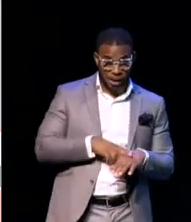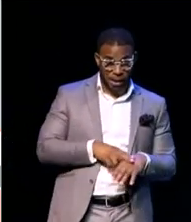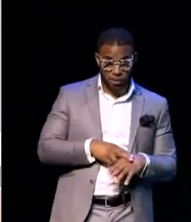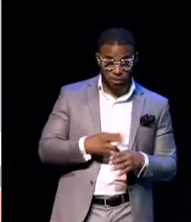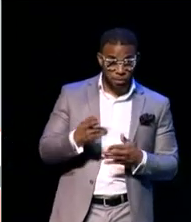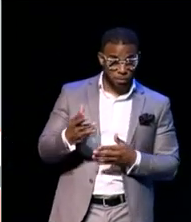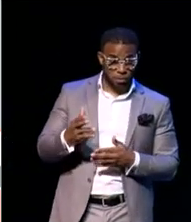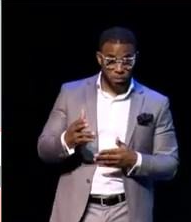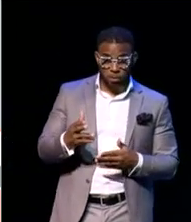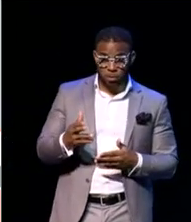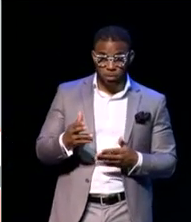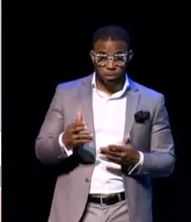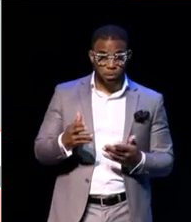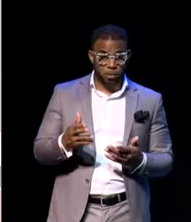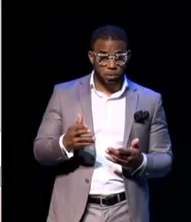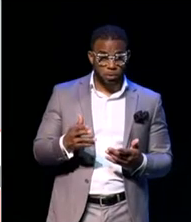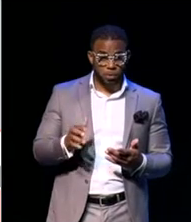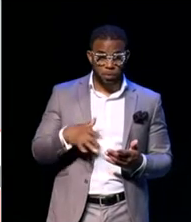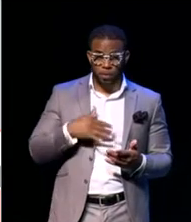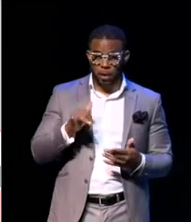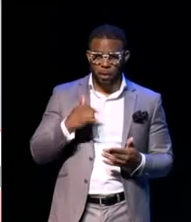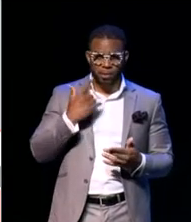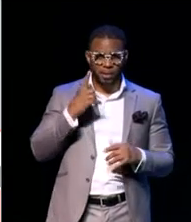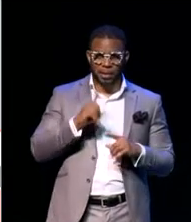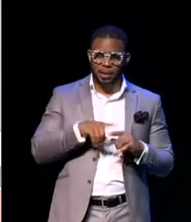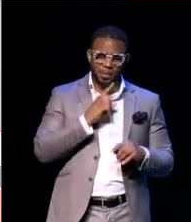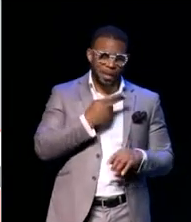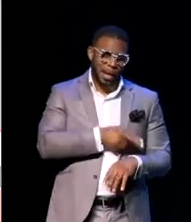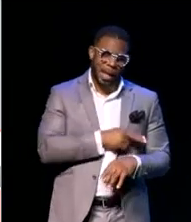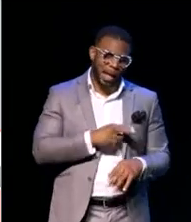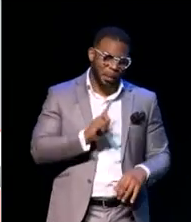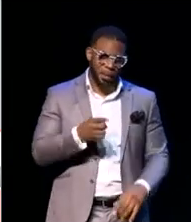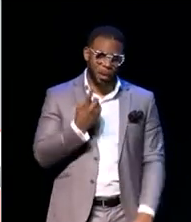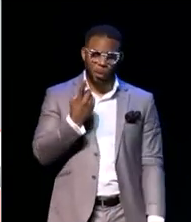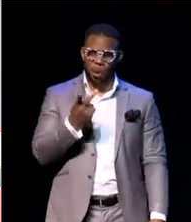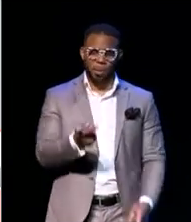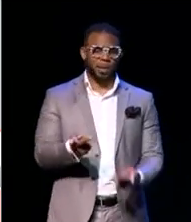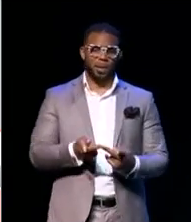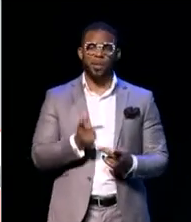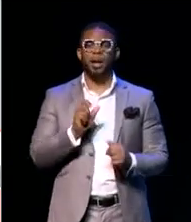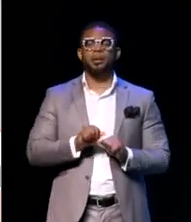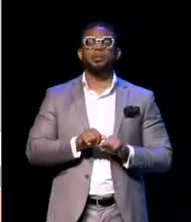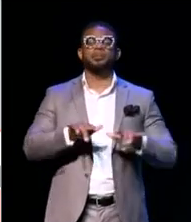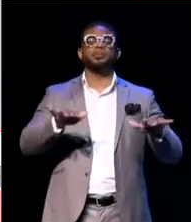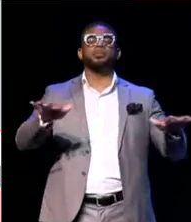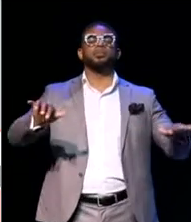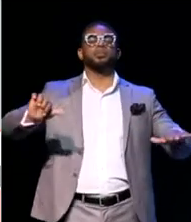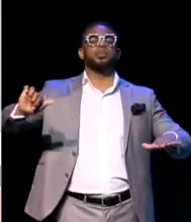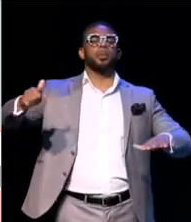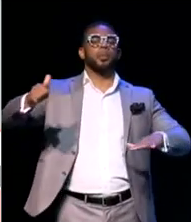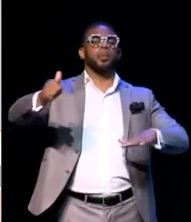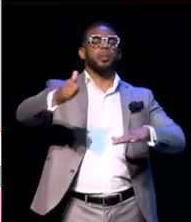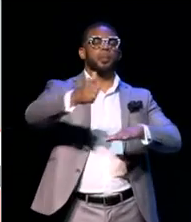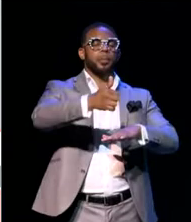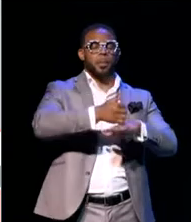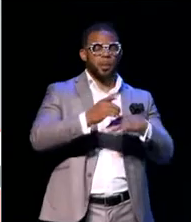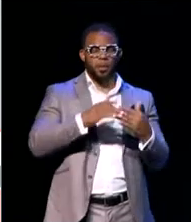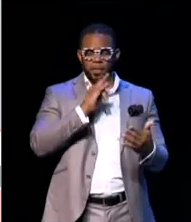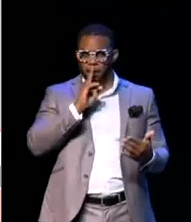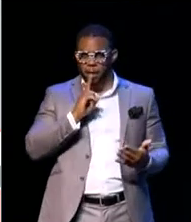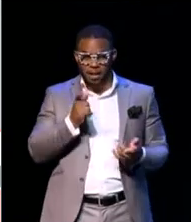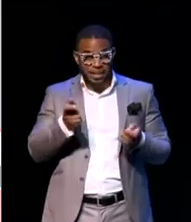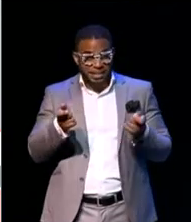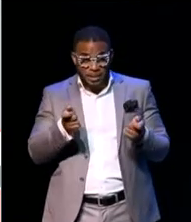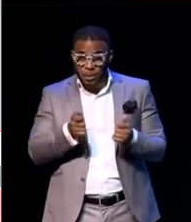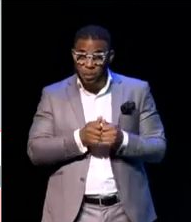National, we felt like we just couldn't be a hospital in one place. We had to be wherever those kids are and